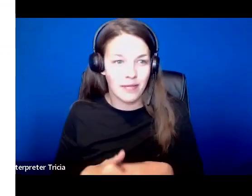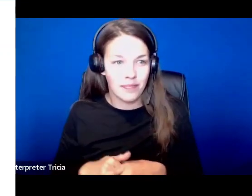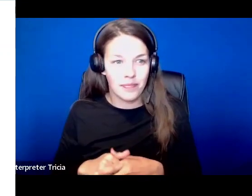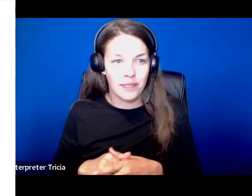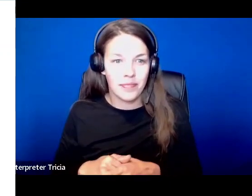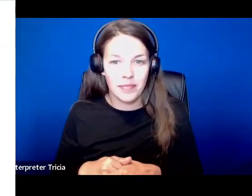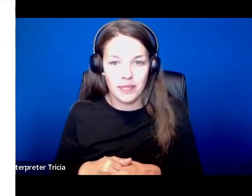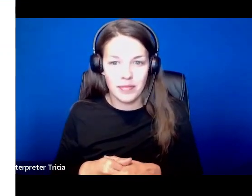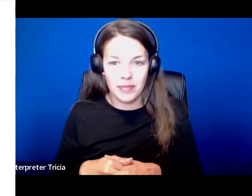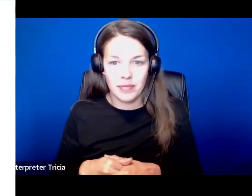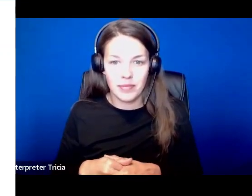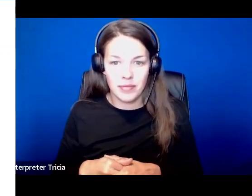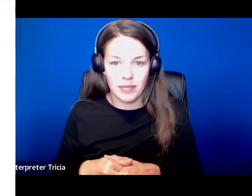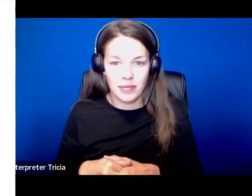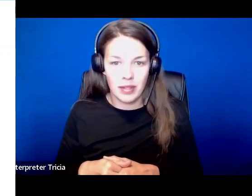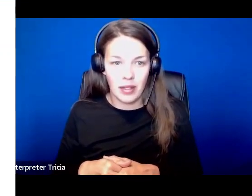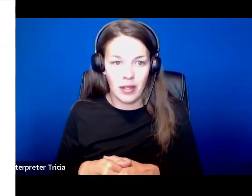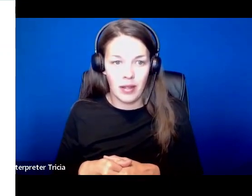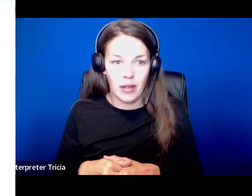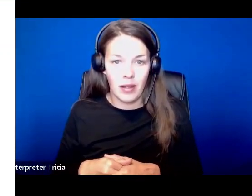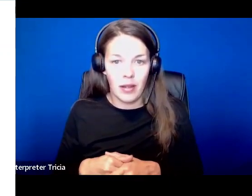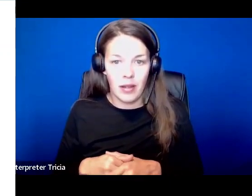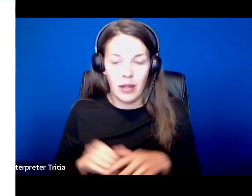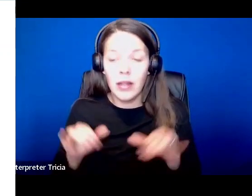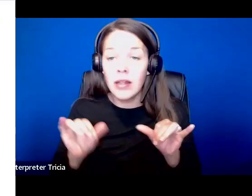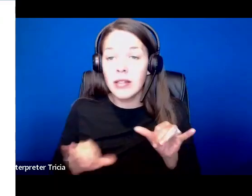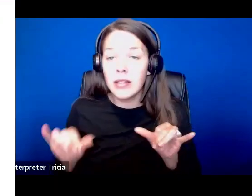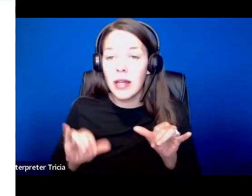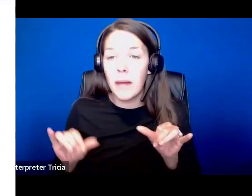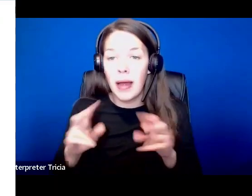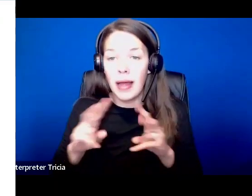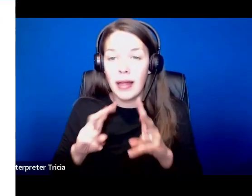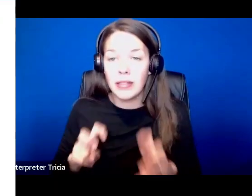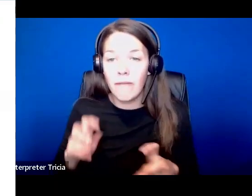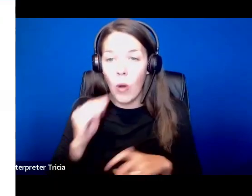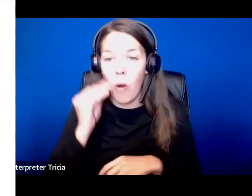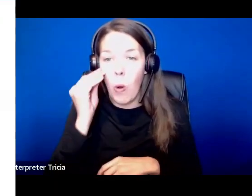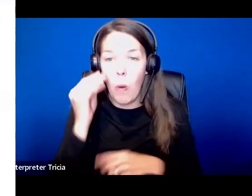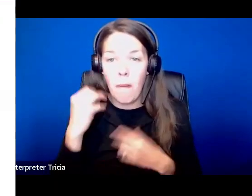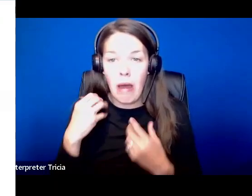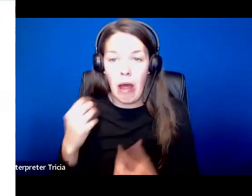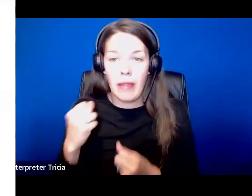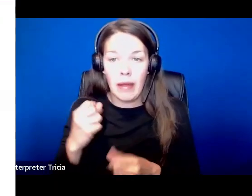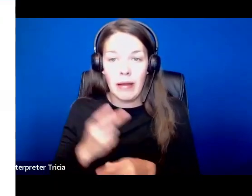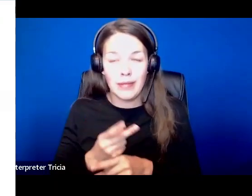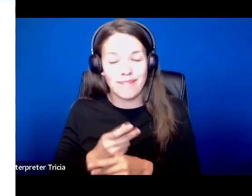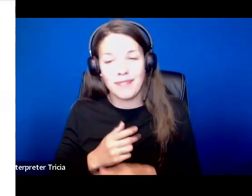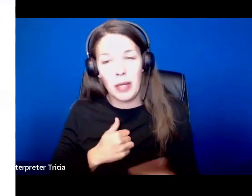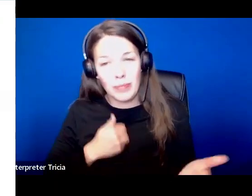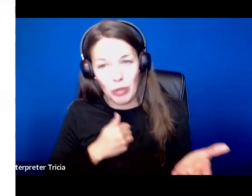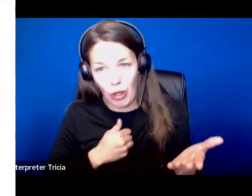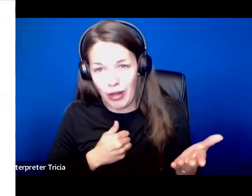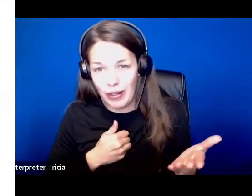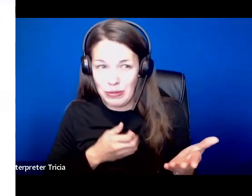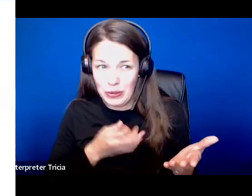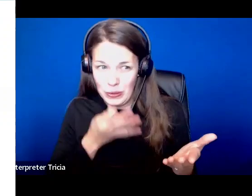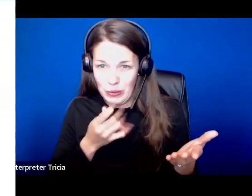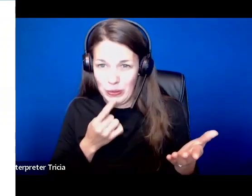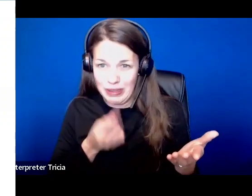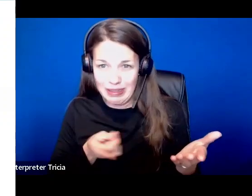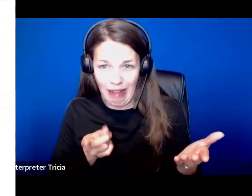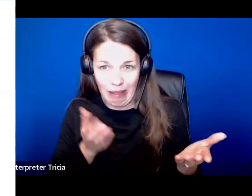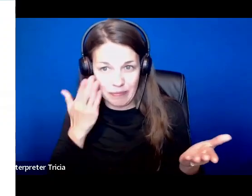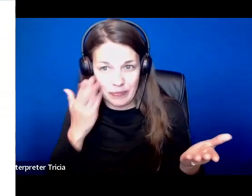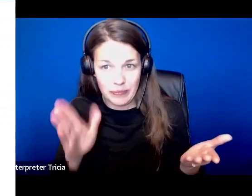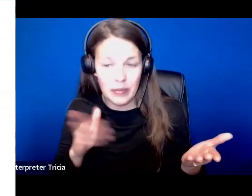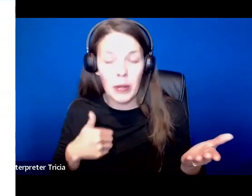slide. Now I did the same analysis here for home health care, and I'm sorry to say it's too soon to tell. Remember when I